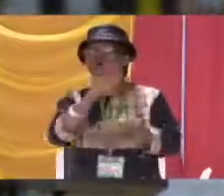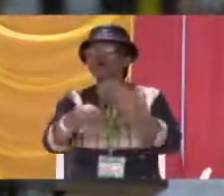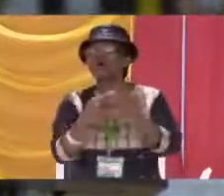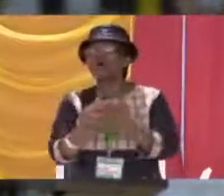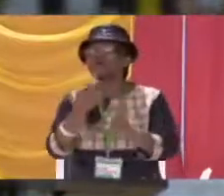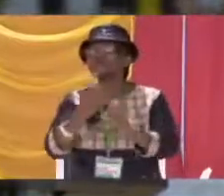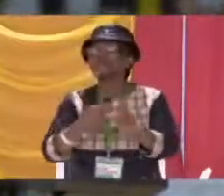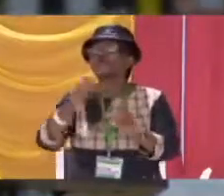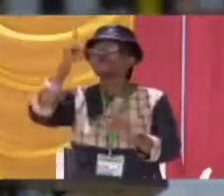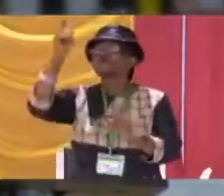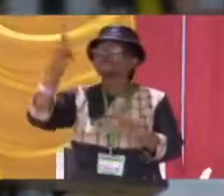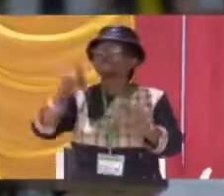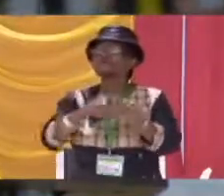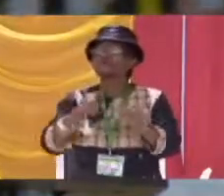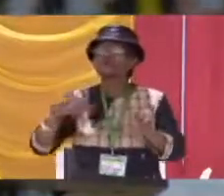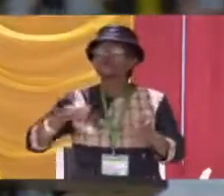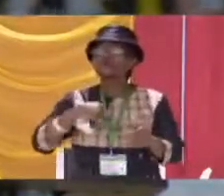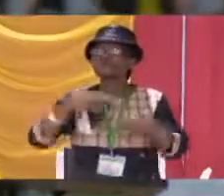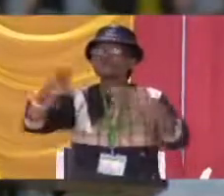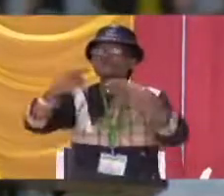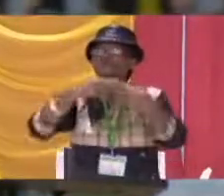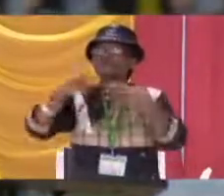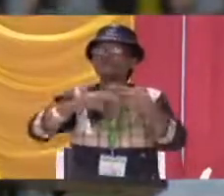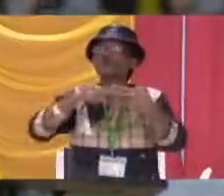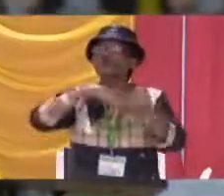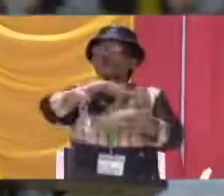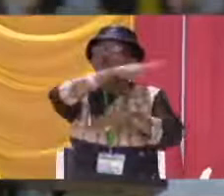So we return all the glory to you, Daddy.